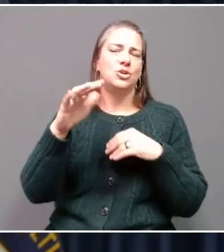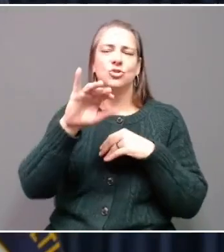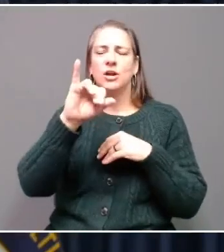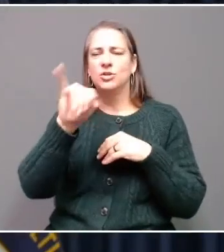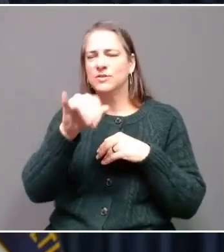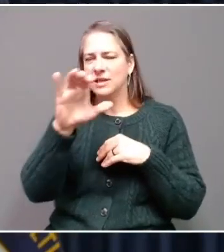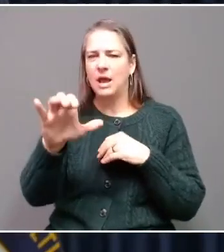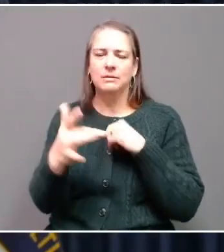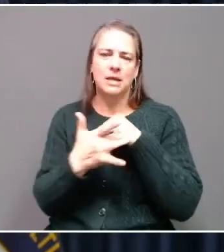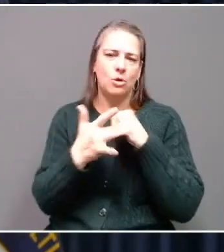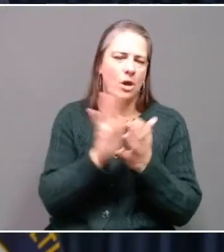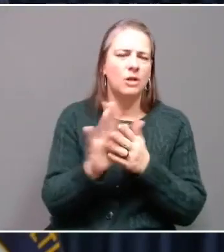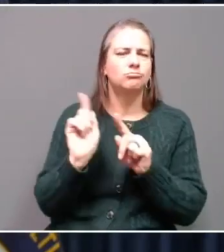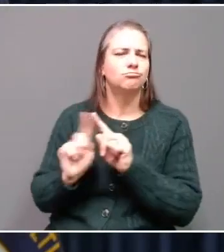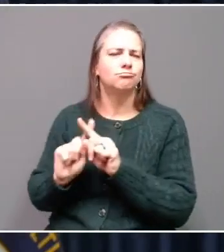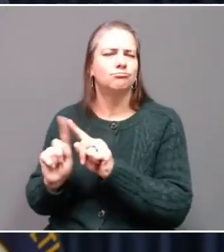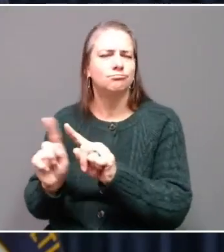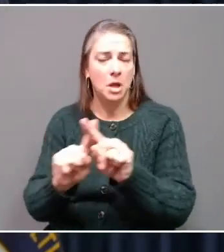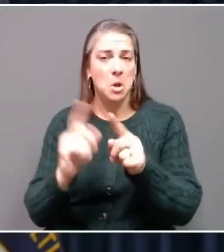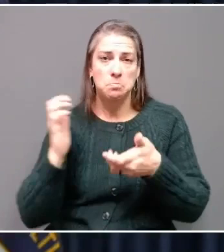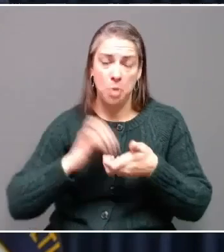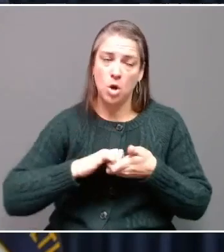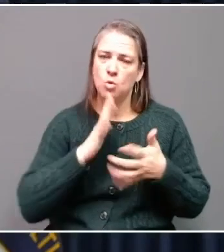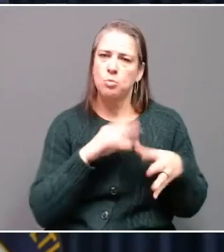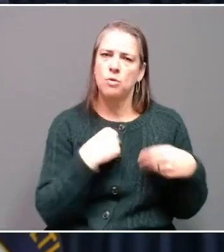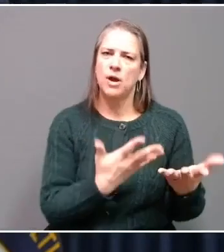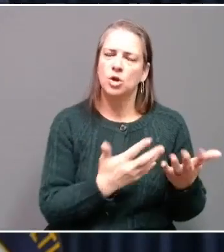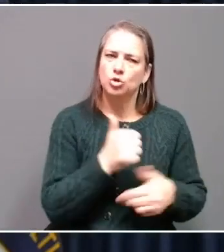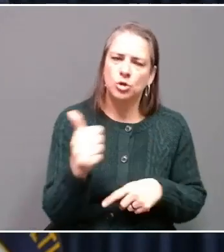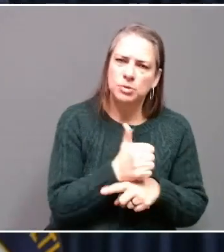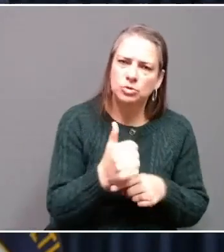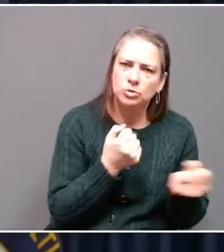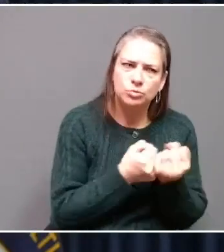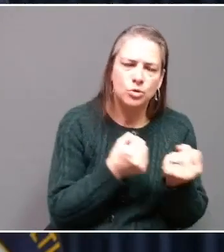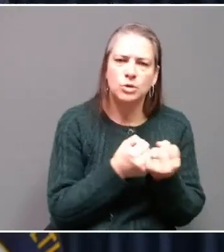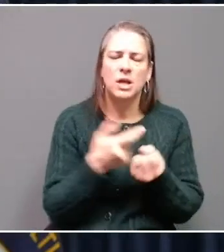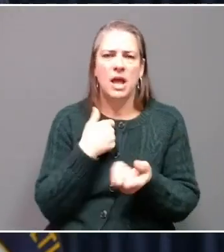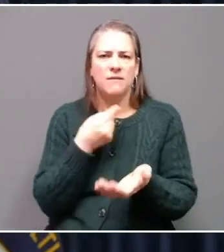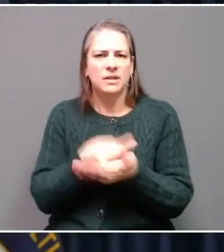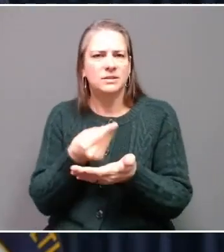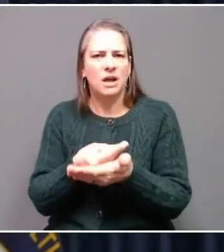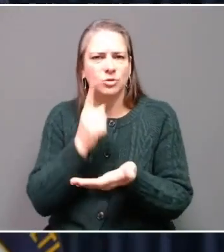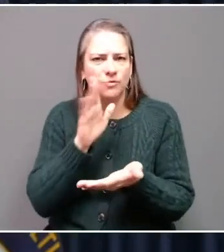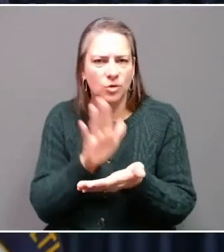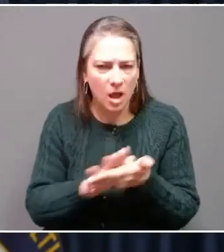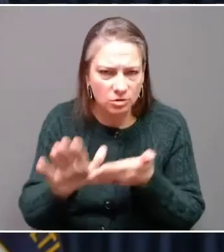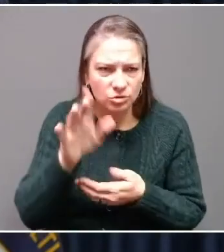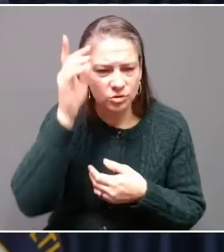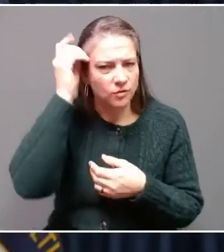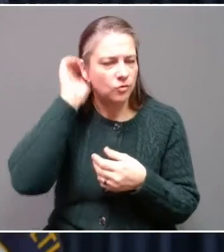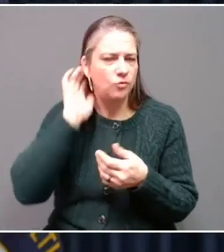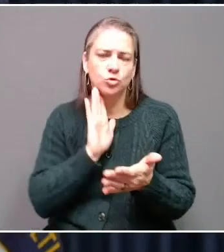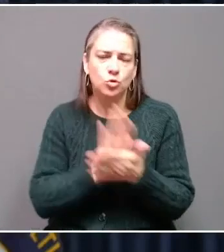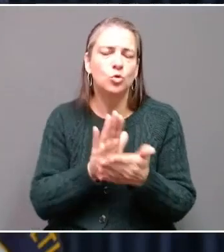Center. These are critical partners that provide transportation support and scholarships, as well as assistance completing or submitting the free application